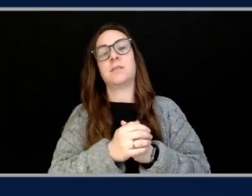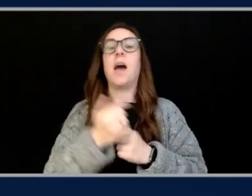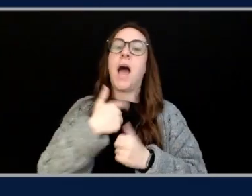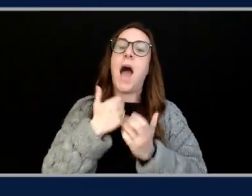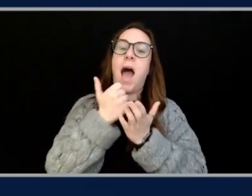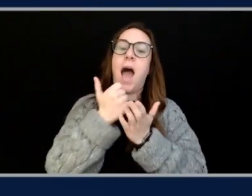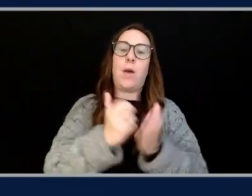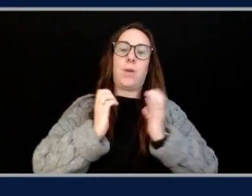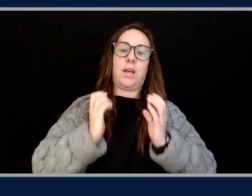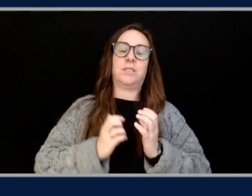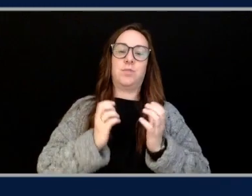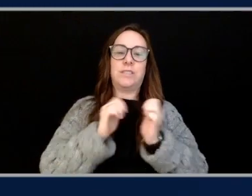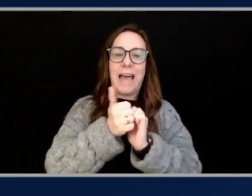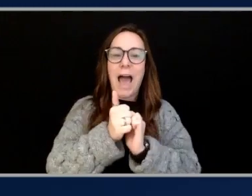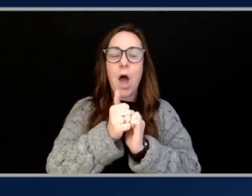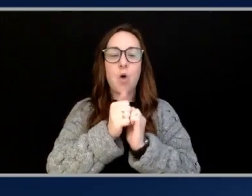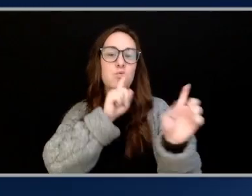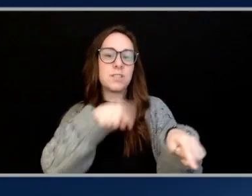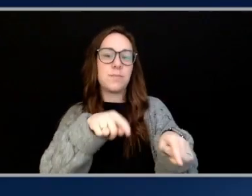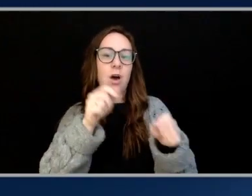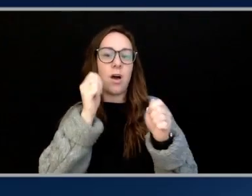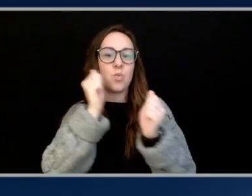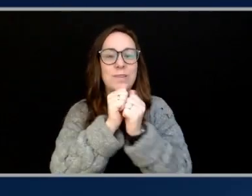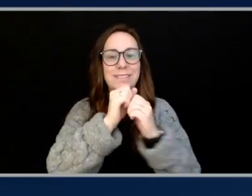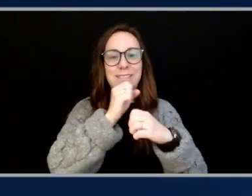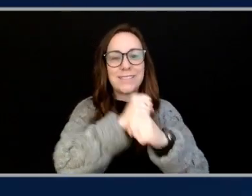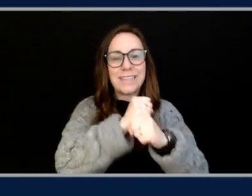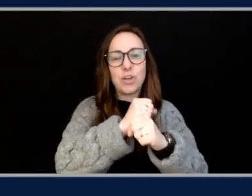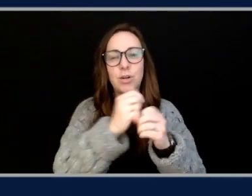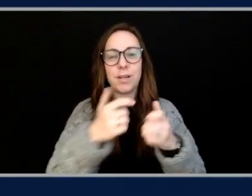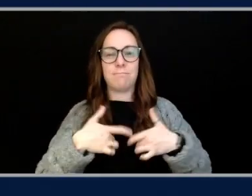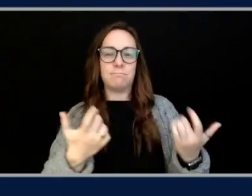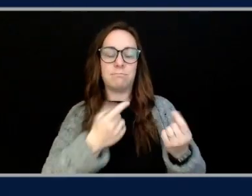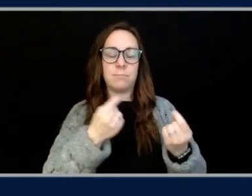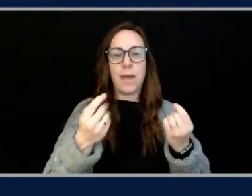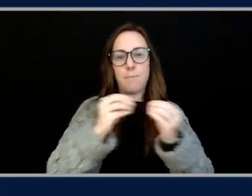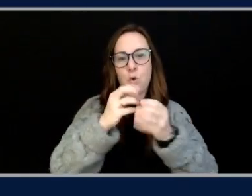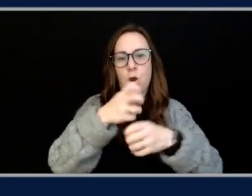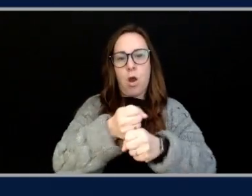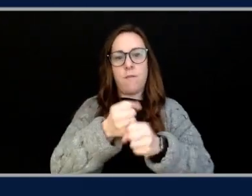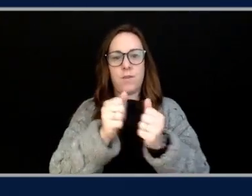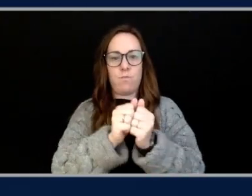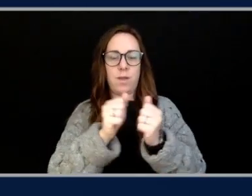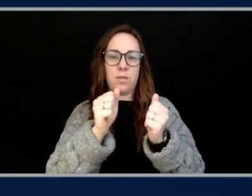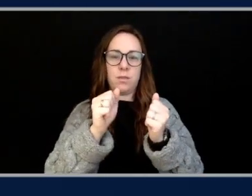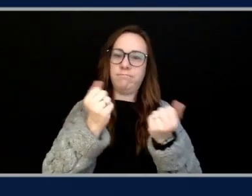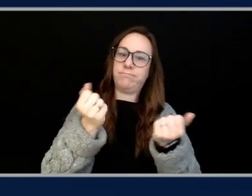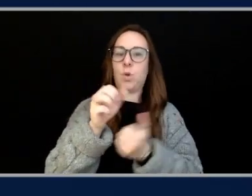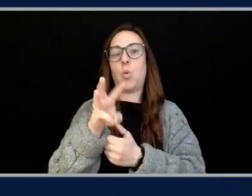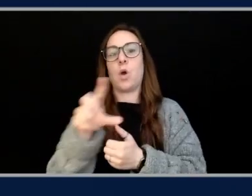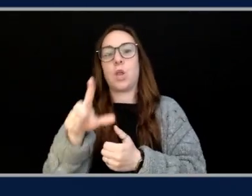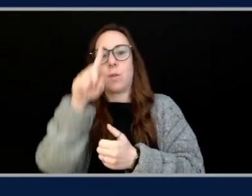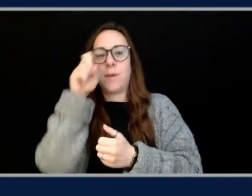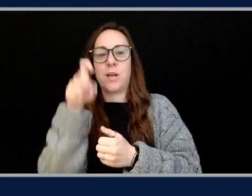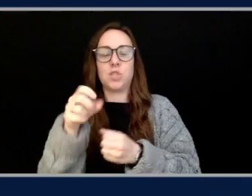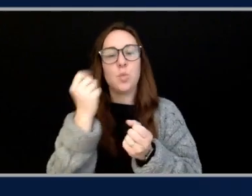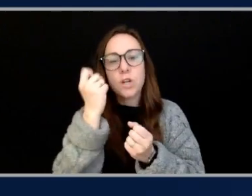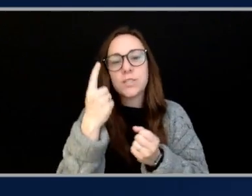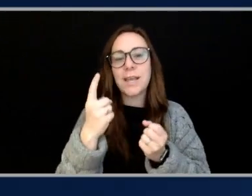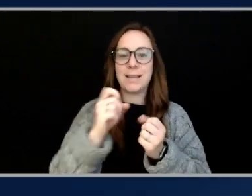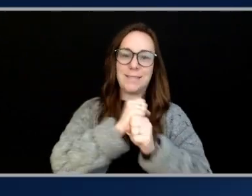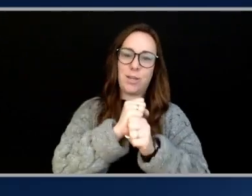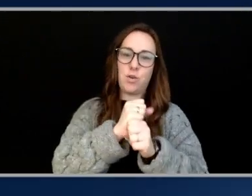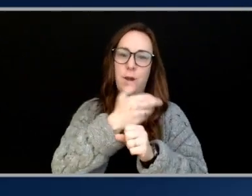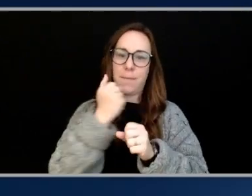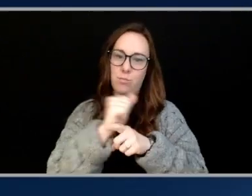customers understand how to respond to security events and be more confident in operating workloads because they understand the security best practices. But I